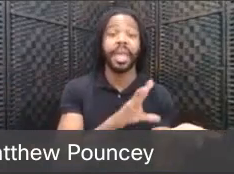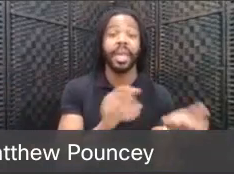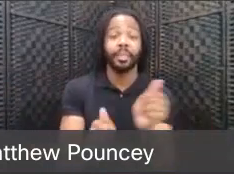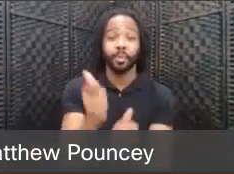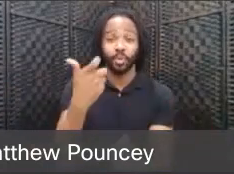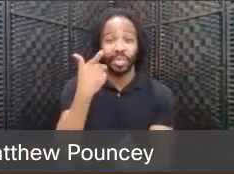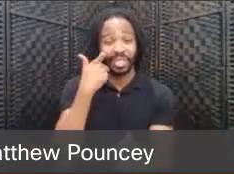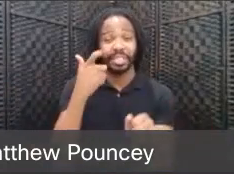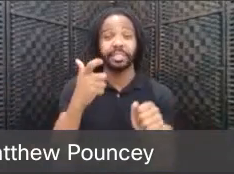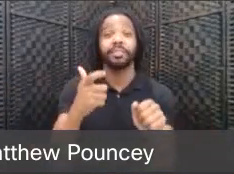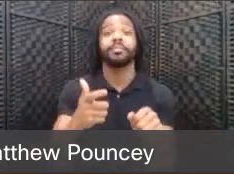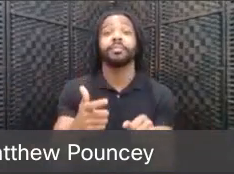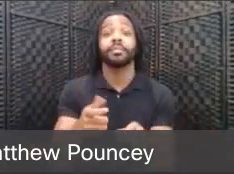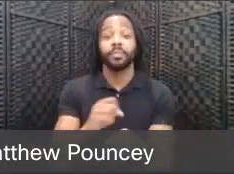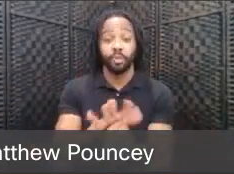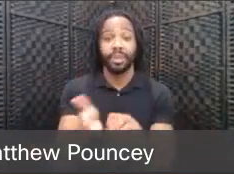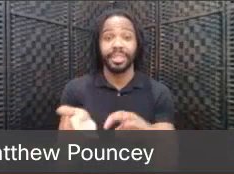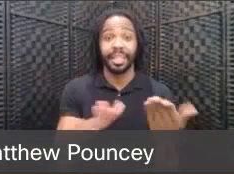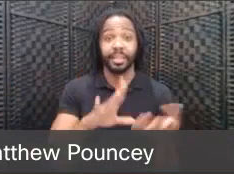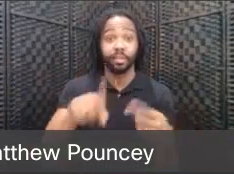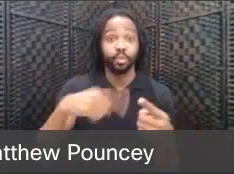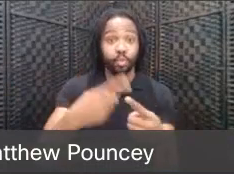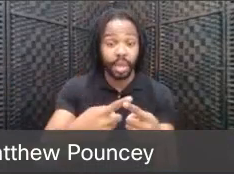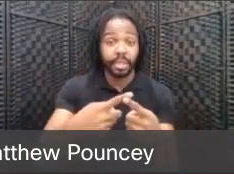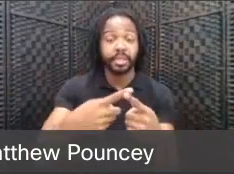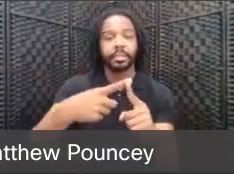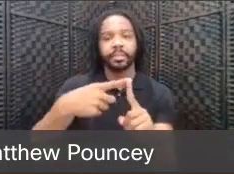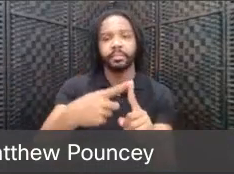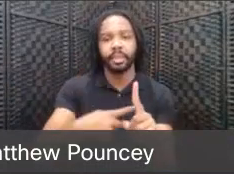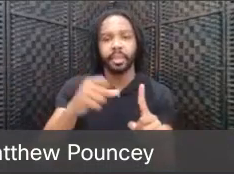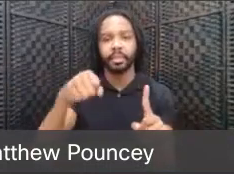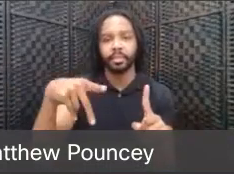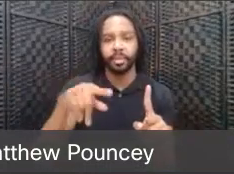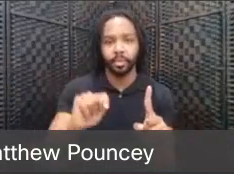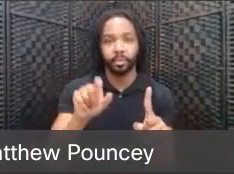recent confirmed COVID death is in September of 2021.